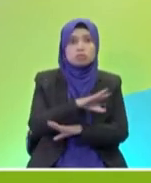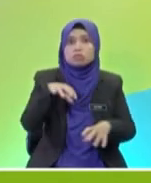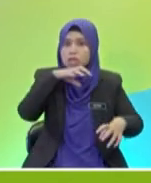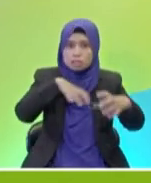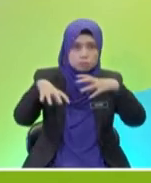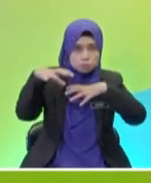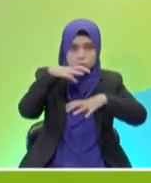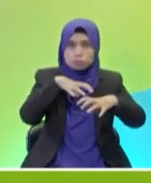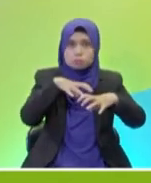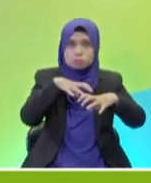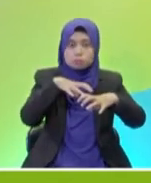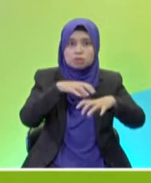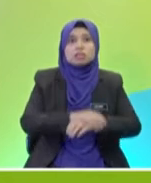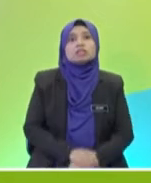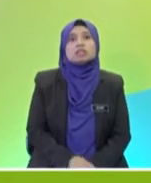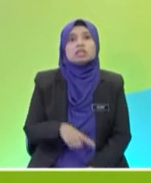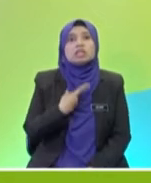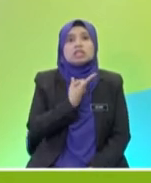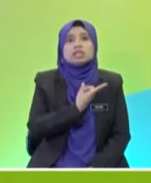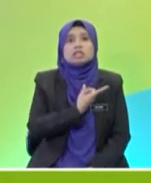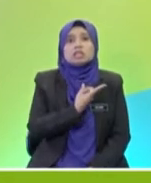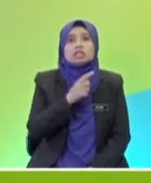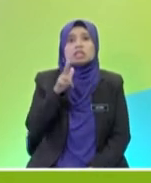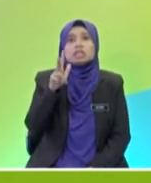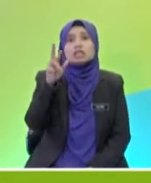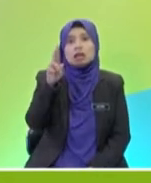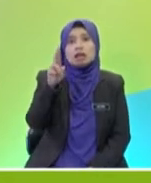means reusing, reducing, recycling. You know the three R?